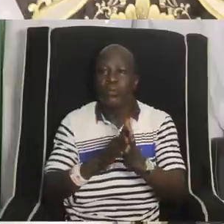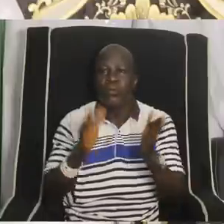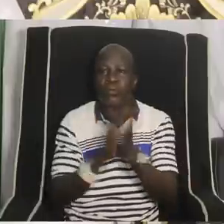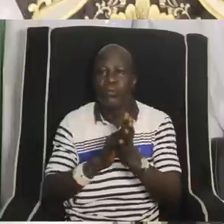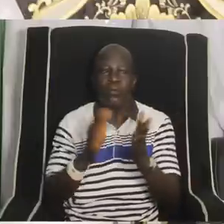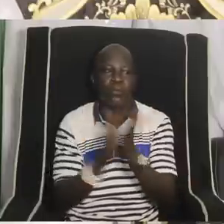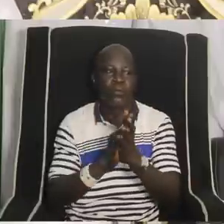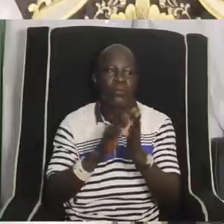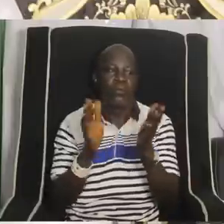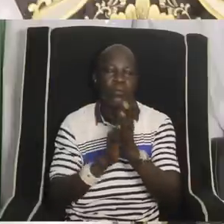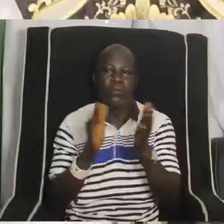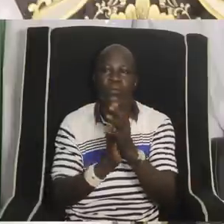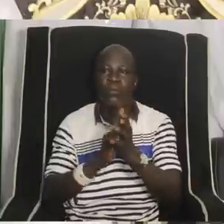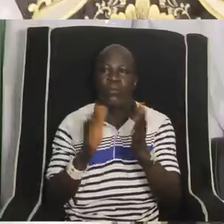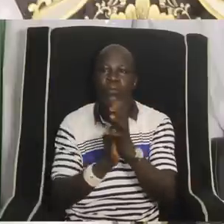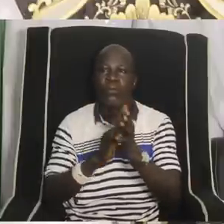ba le.